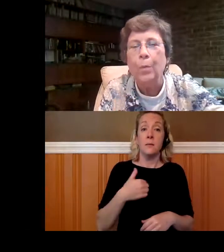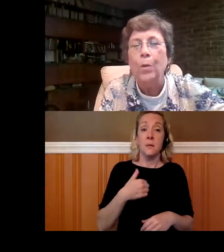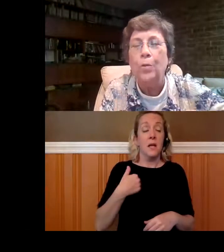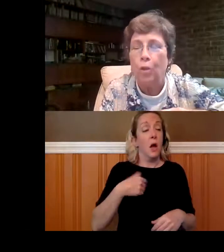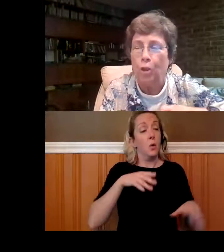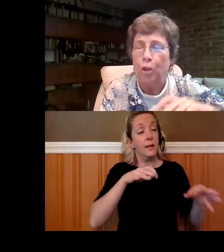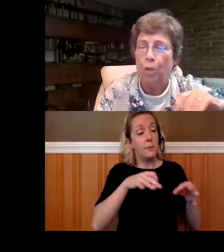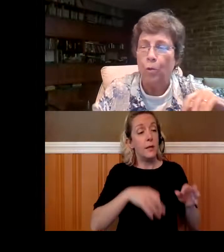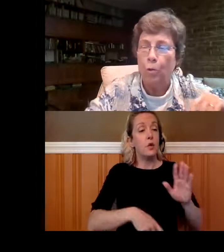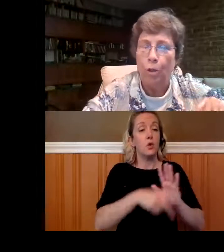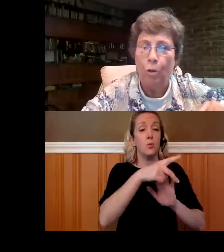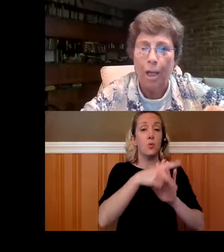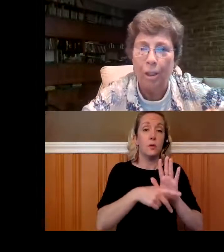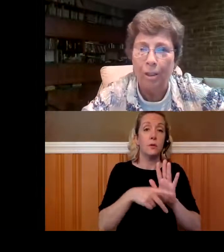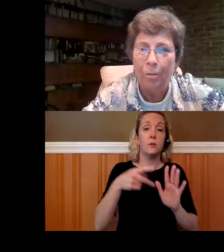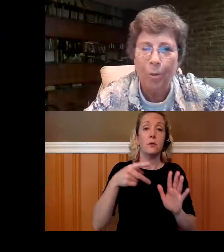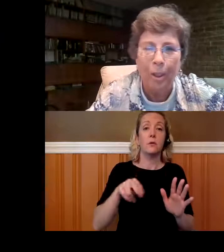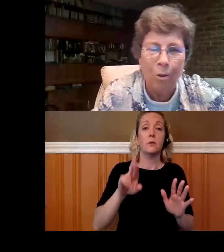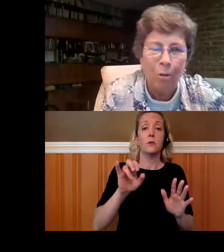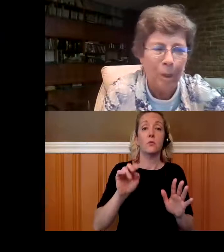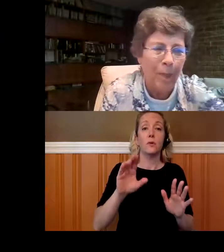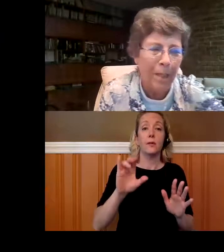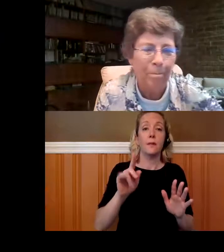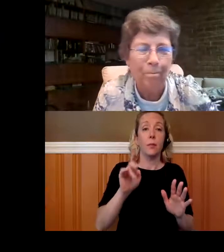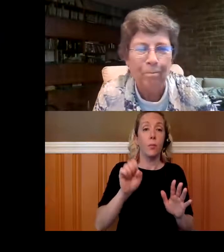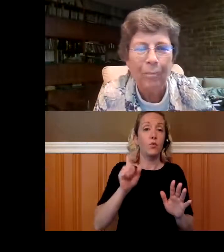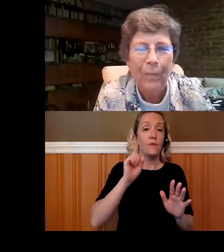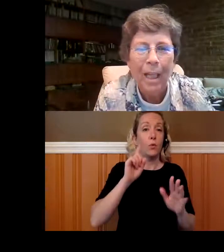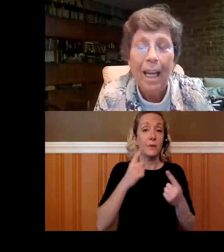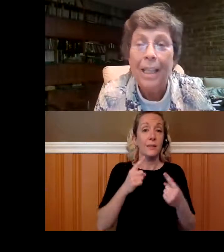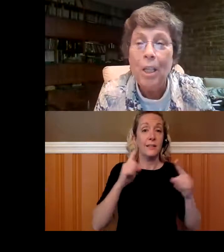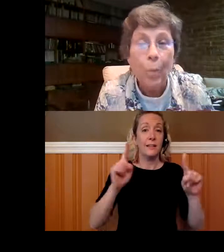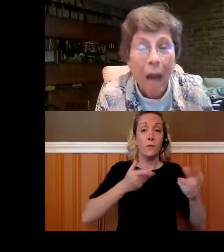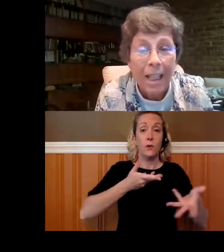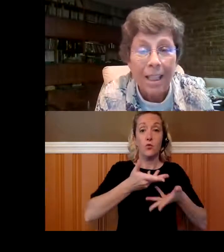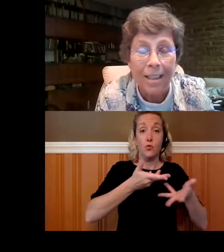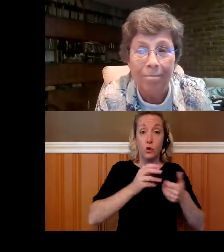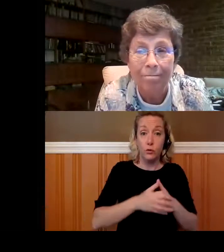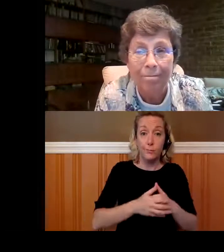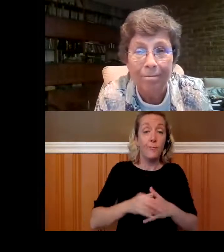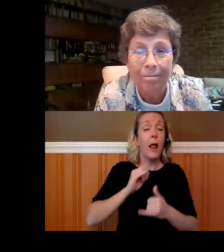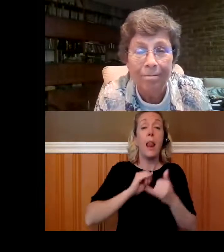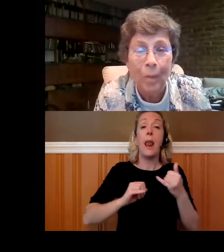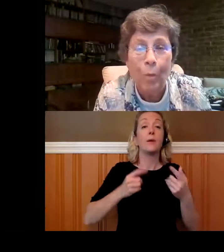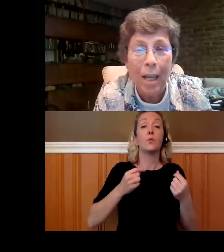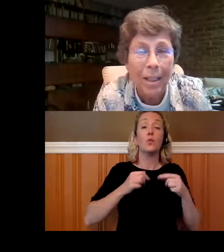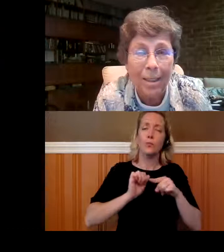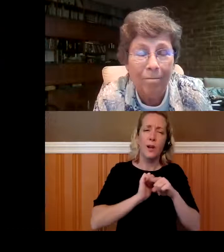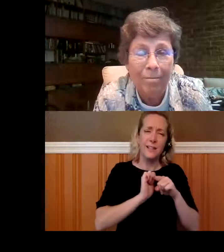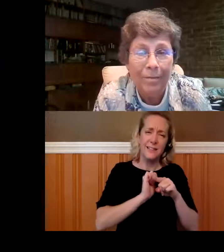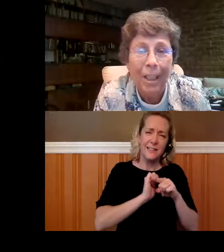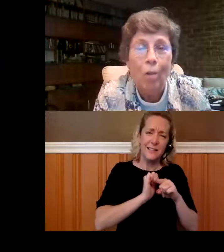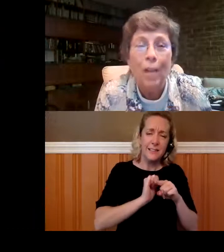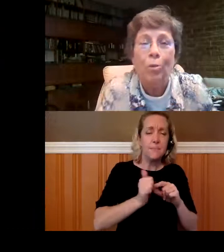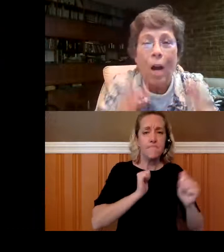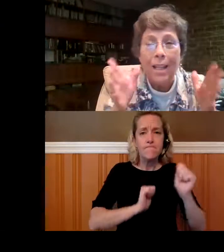which we're going to go over in a minute. And then you practice. Practice. They go out and try this. You